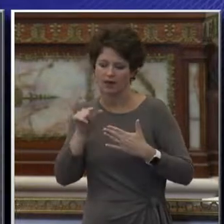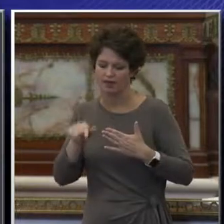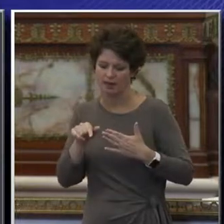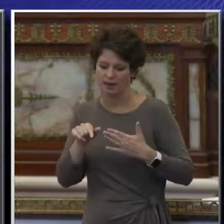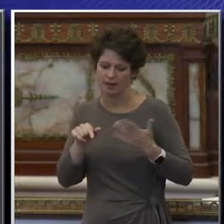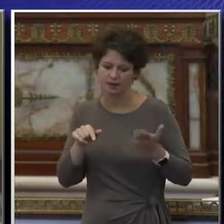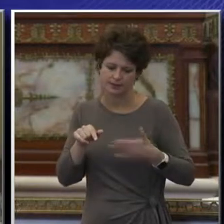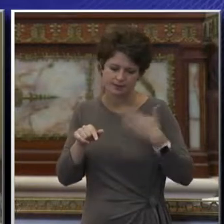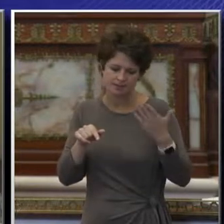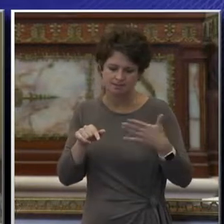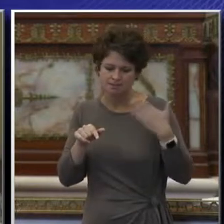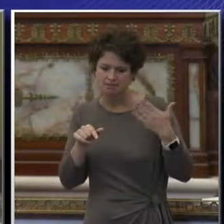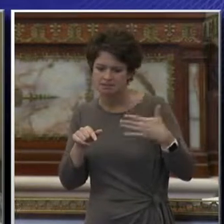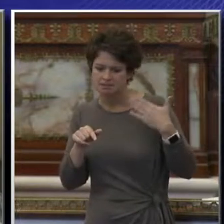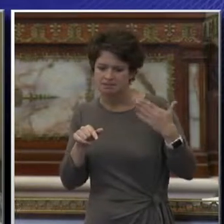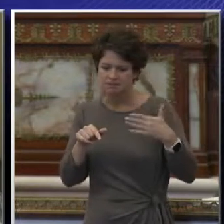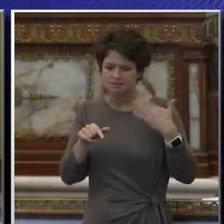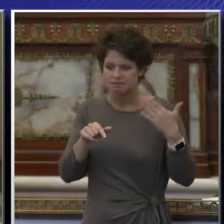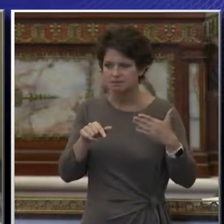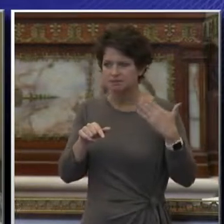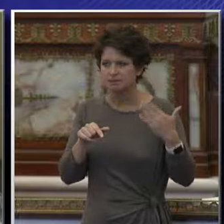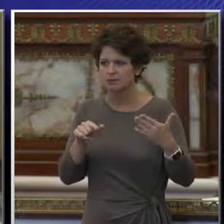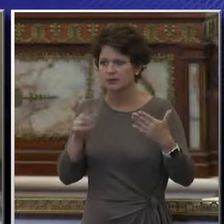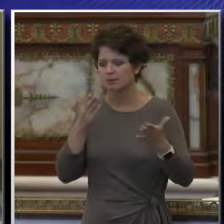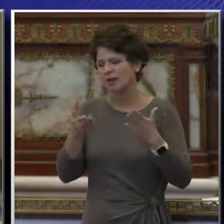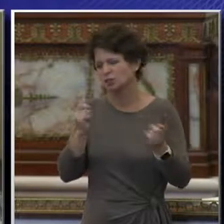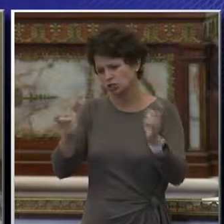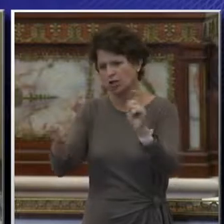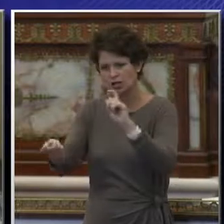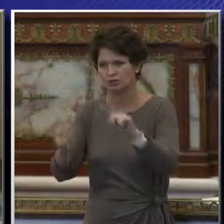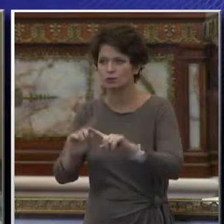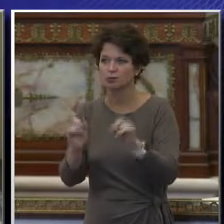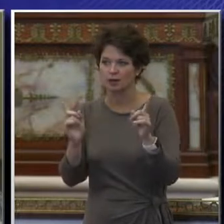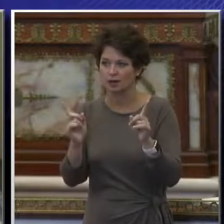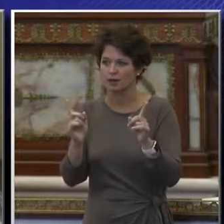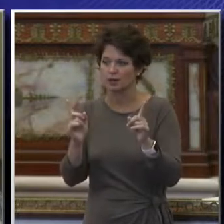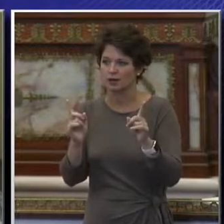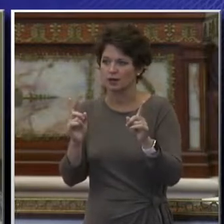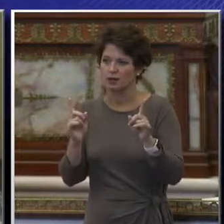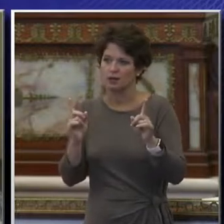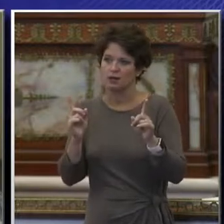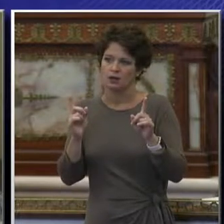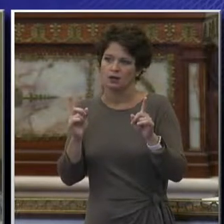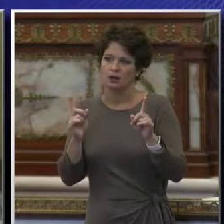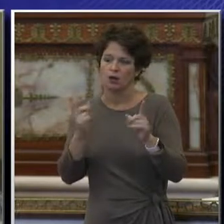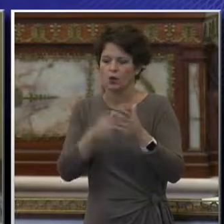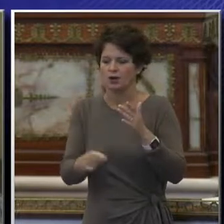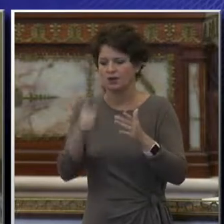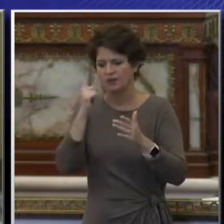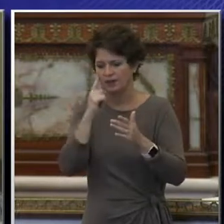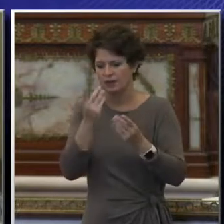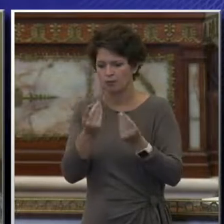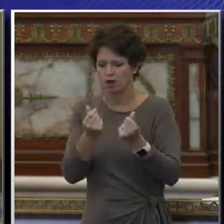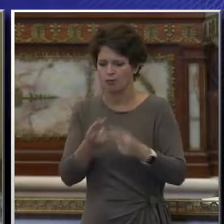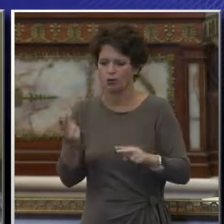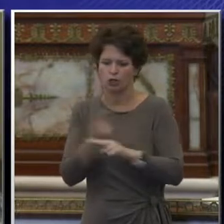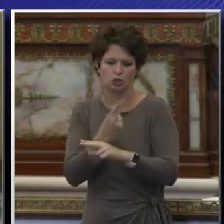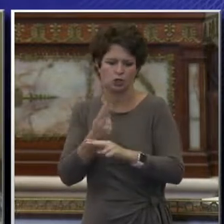probably is fluid, but what do you think the use of the property will